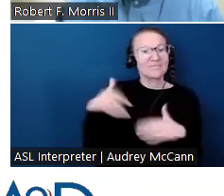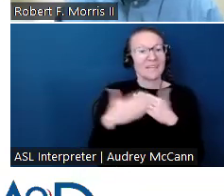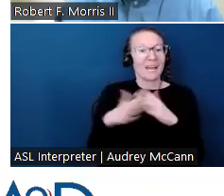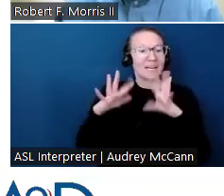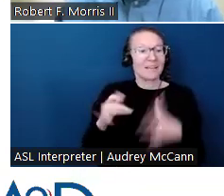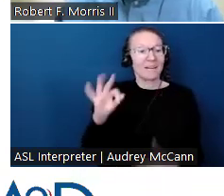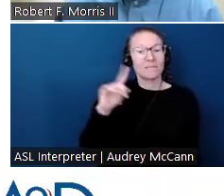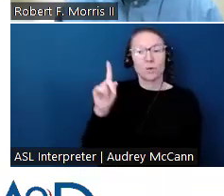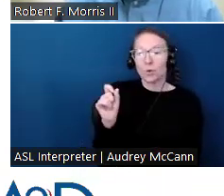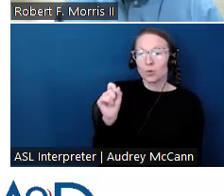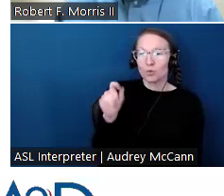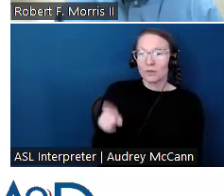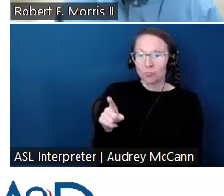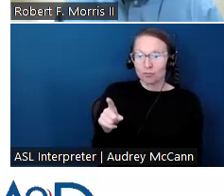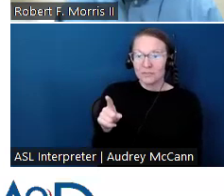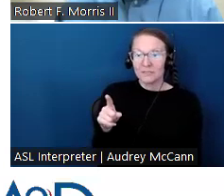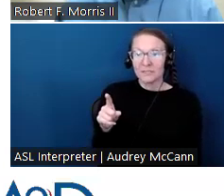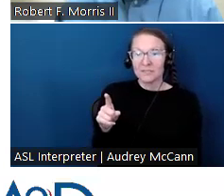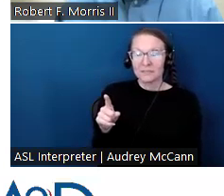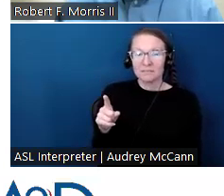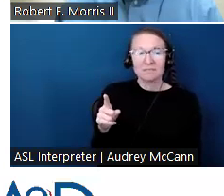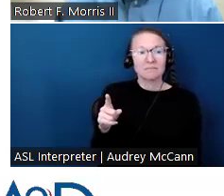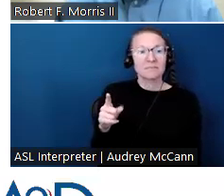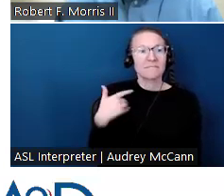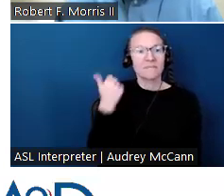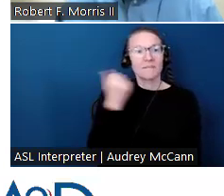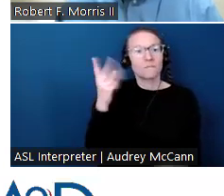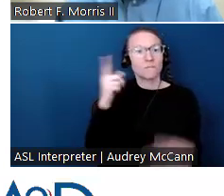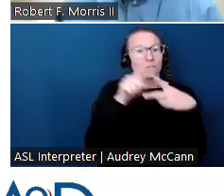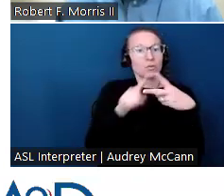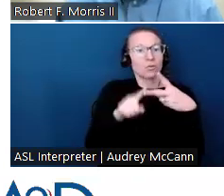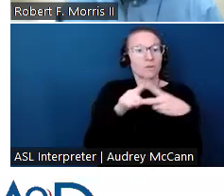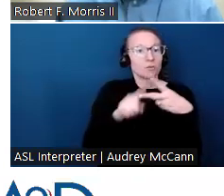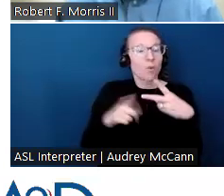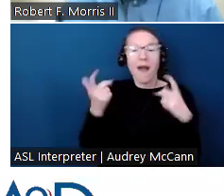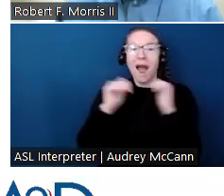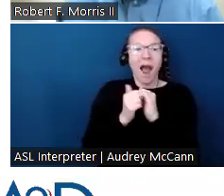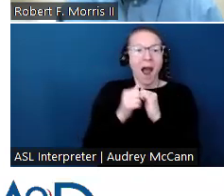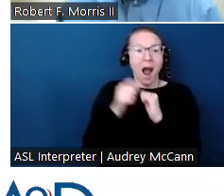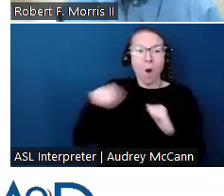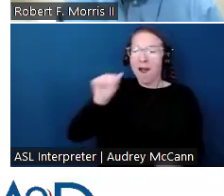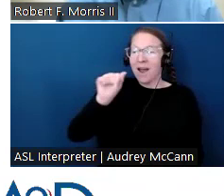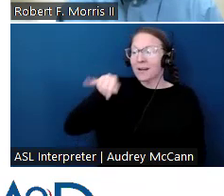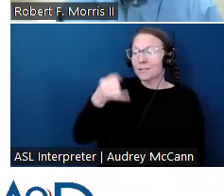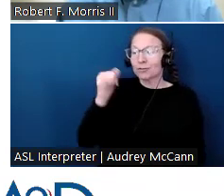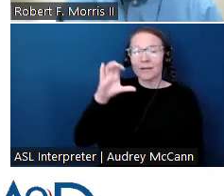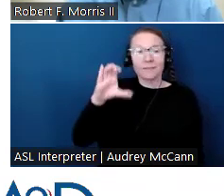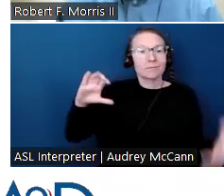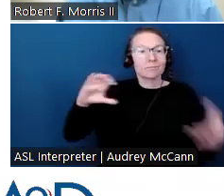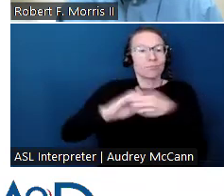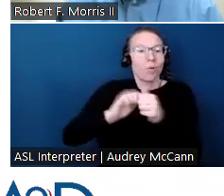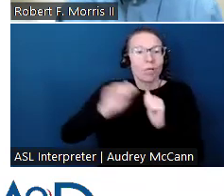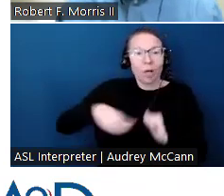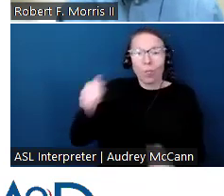questions. And there's a couple of things on this. So first off, how do AJCs collaborate with other WIOA partners,